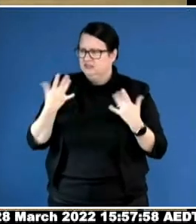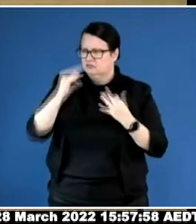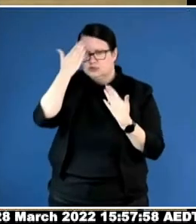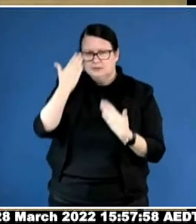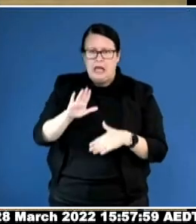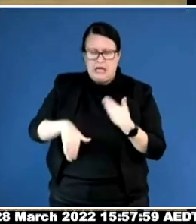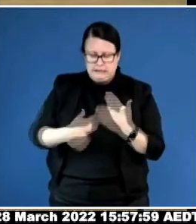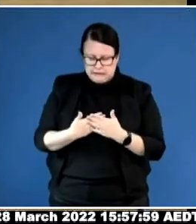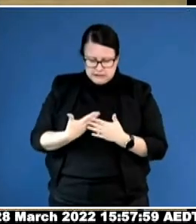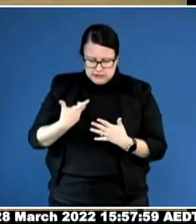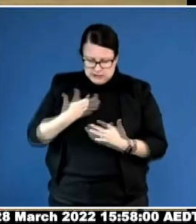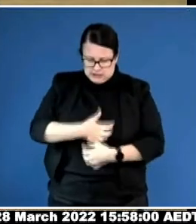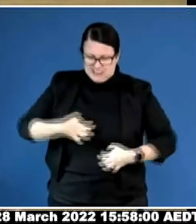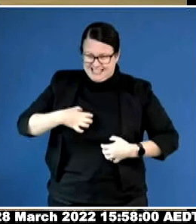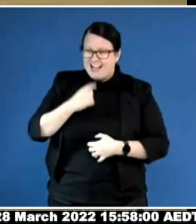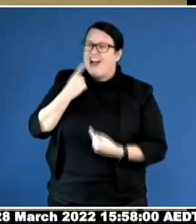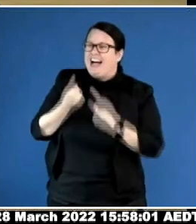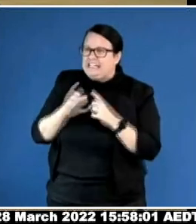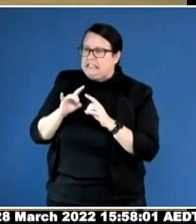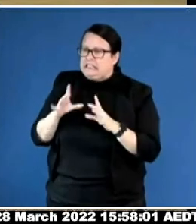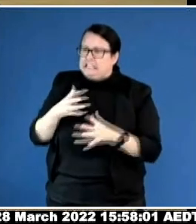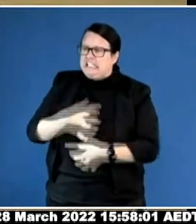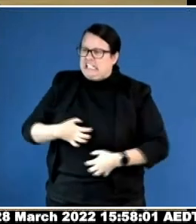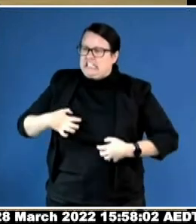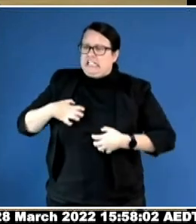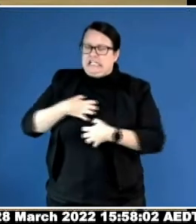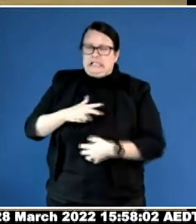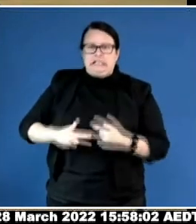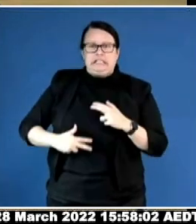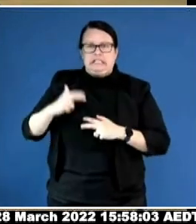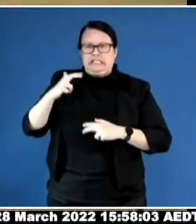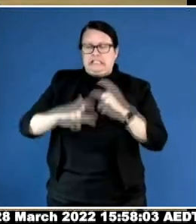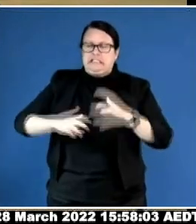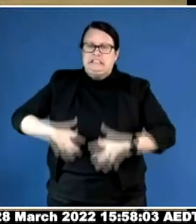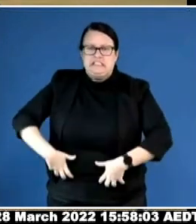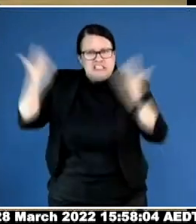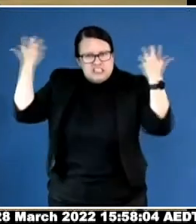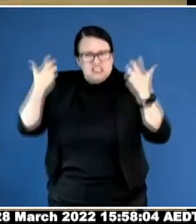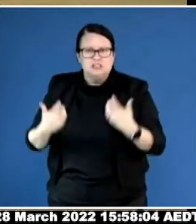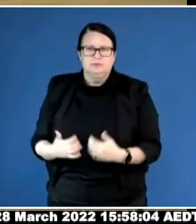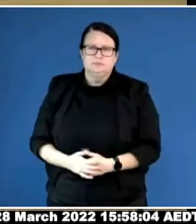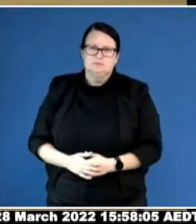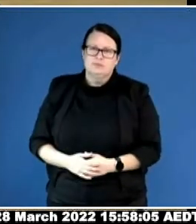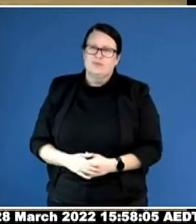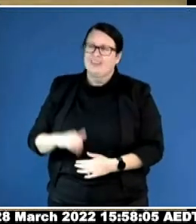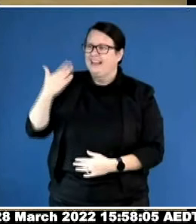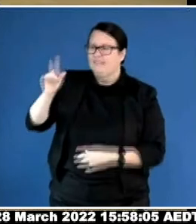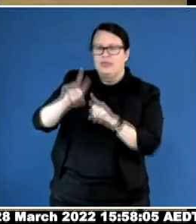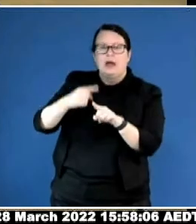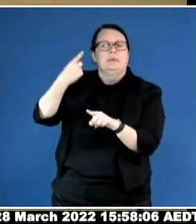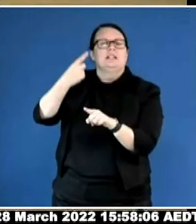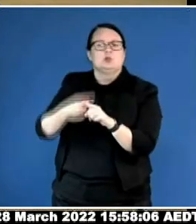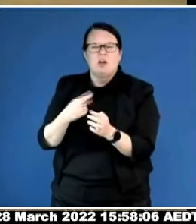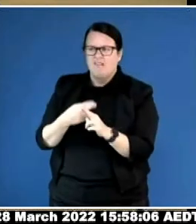I can't communicate the message in a clearer way, but get angry. I'm sure that must give them an excuse in their